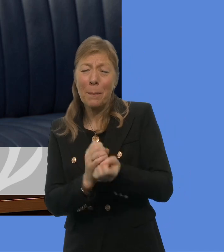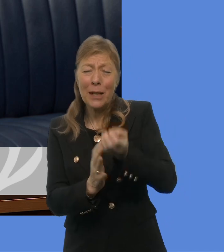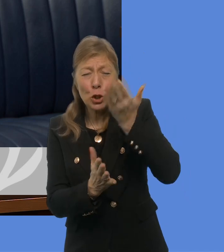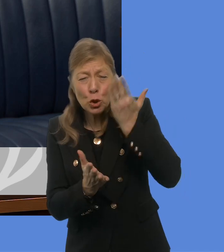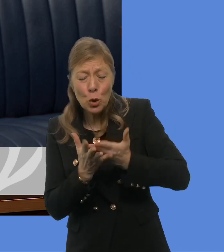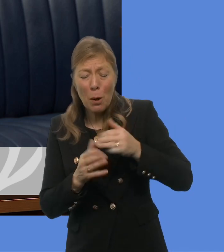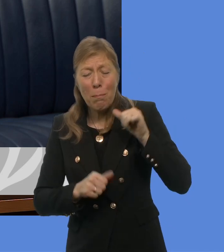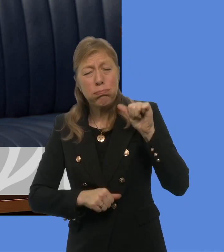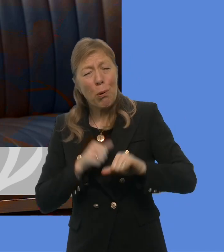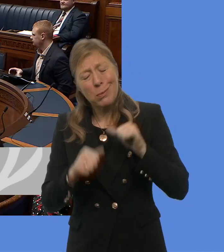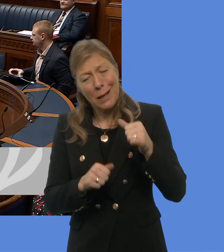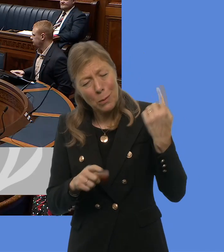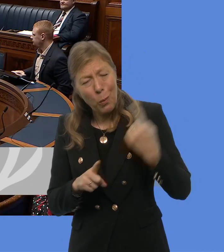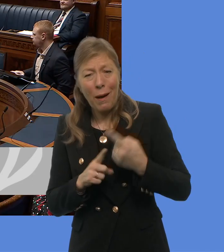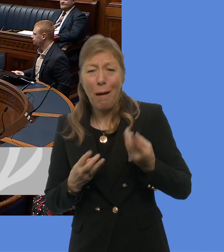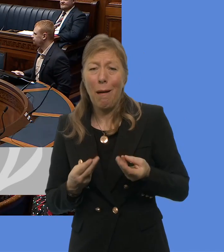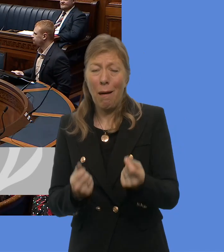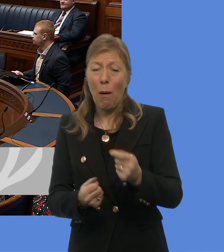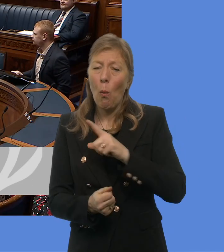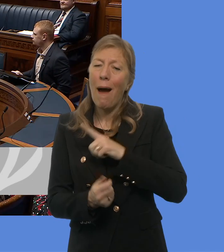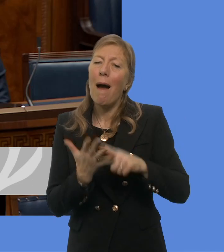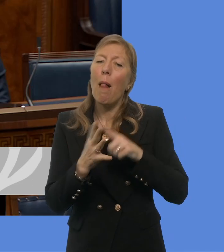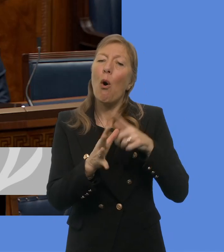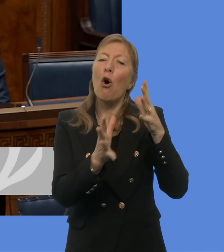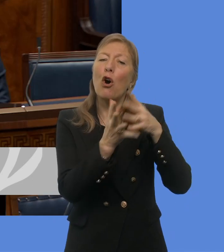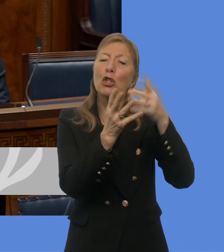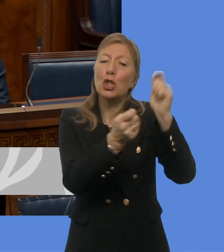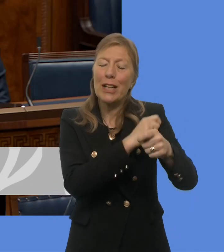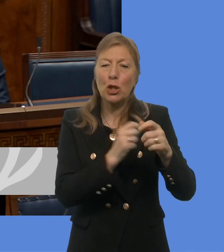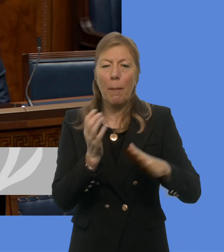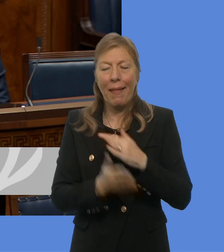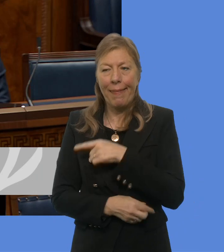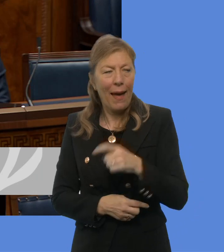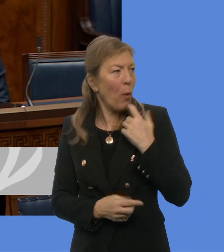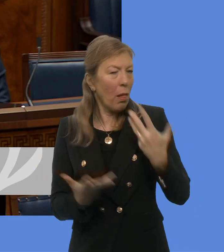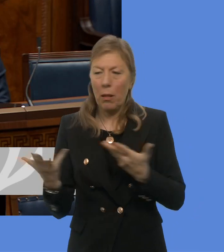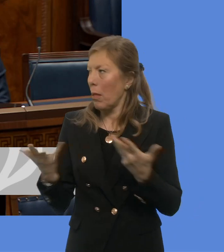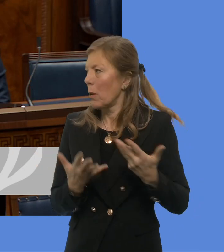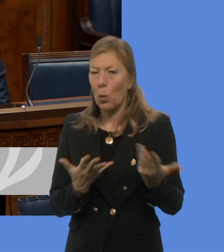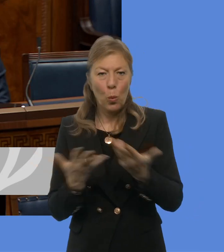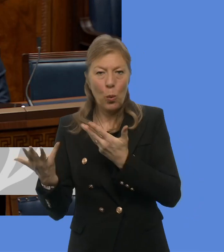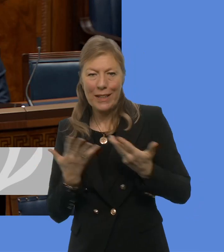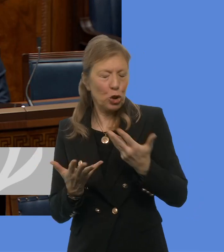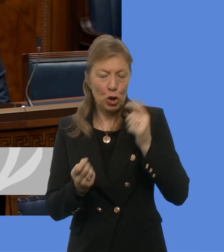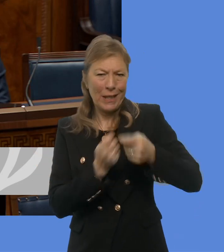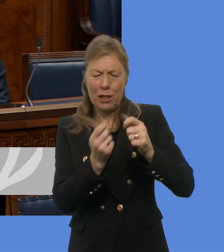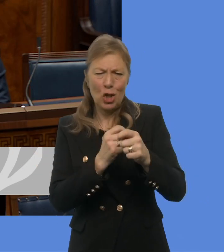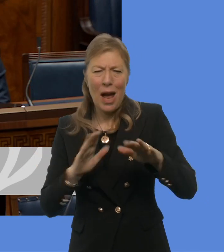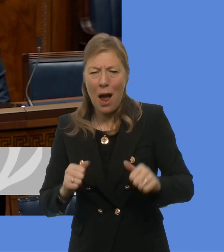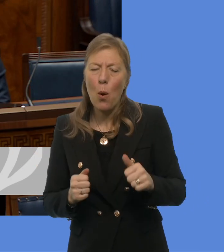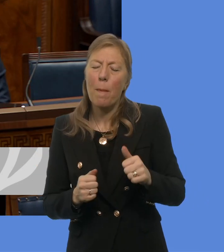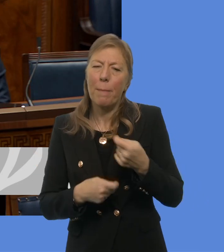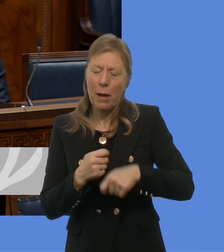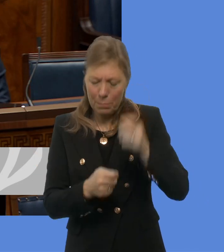any legislative change? Well, I thank the member. I think there are three things now that the member is bringing up. First of all, let's make it happen.